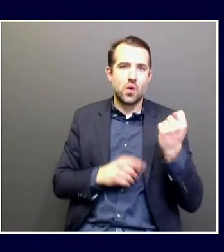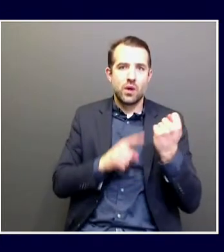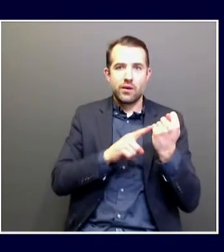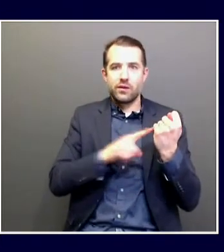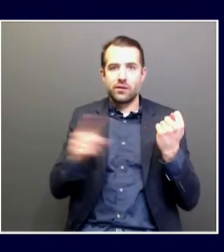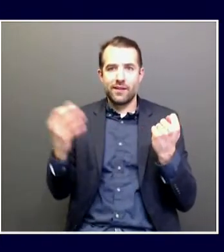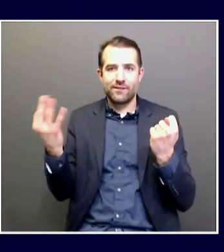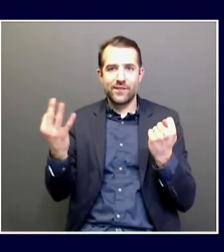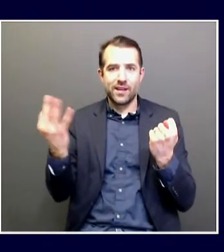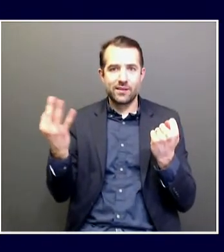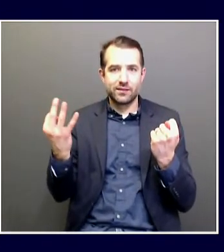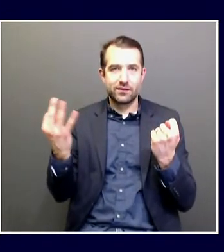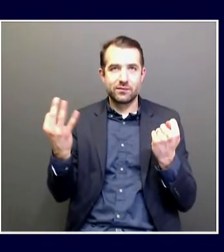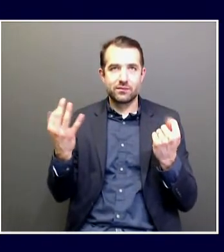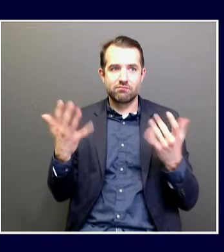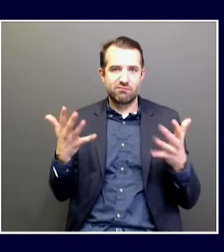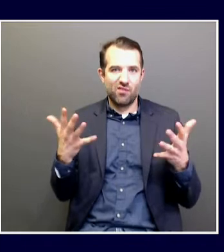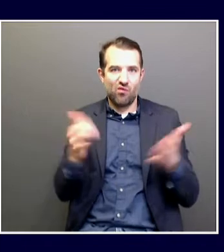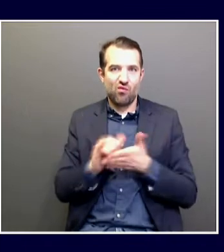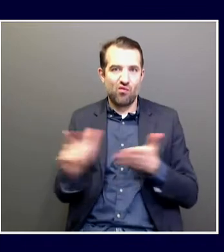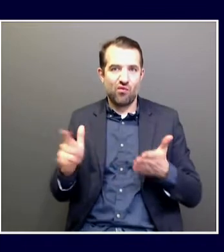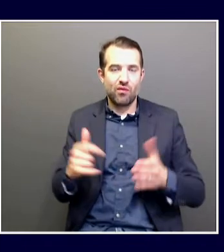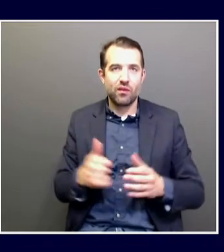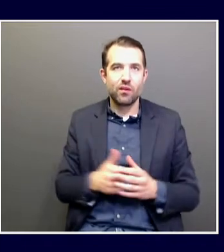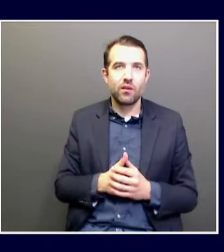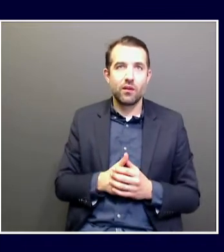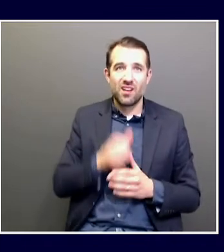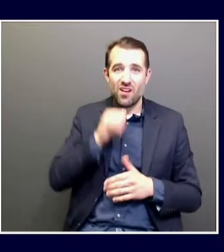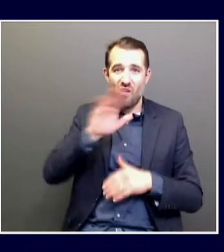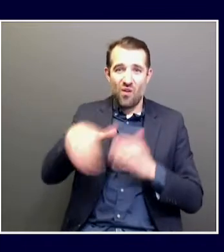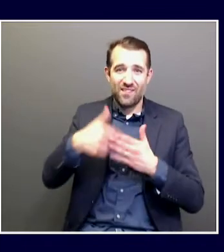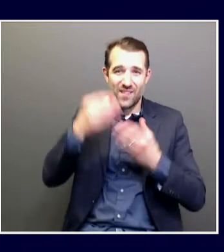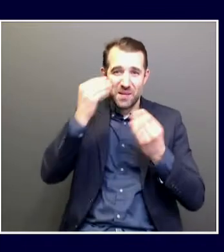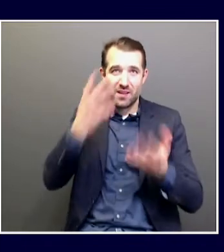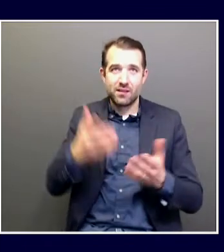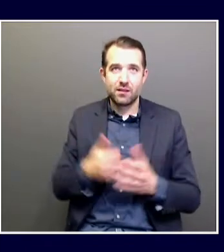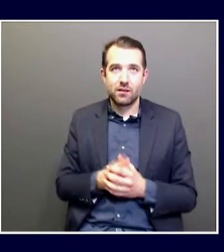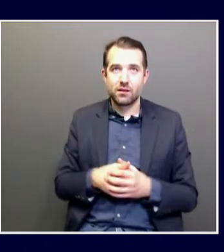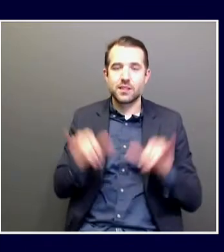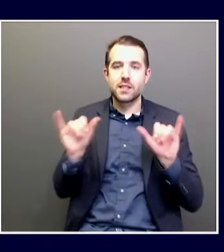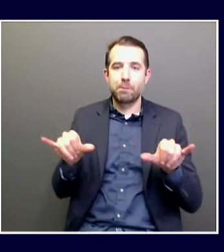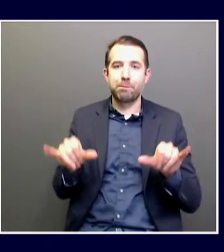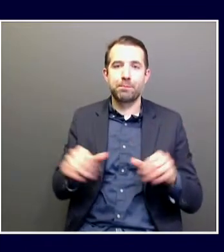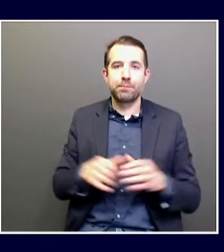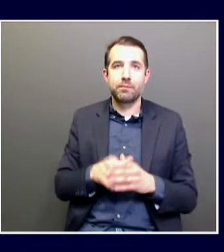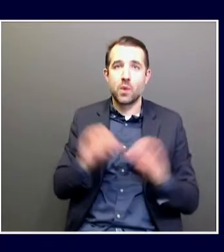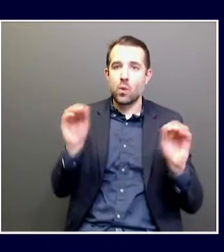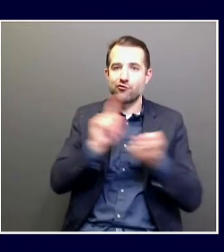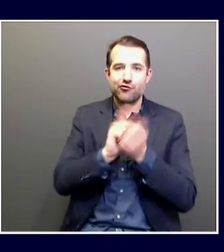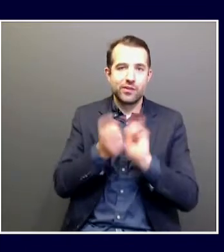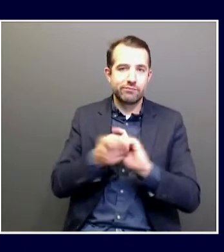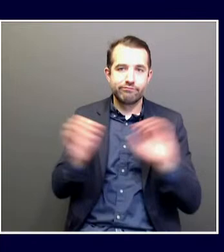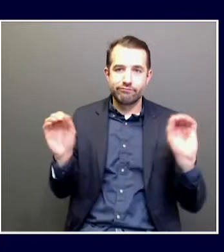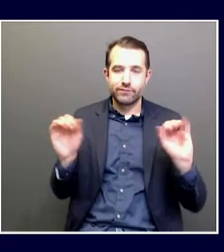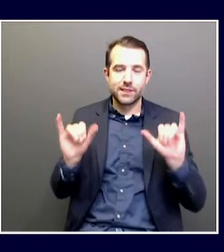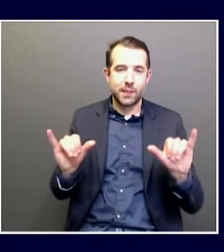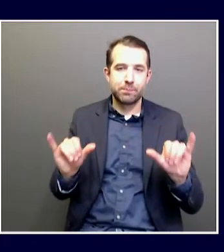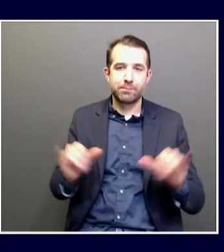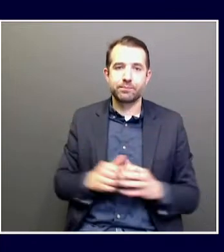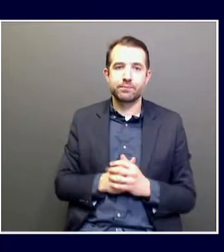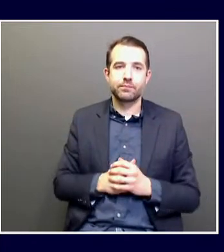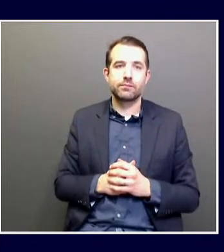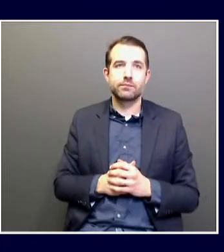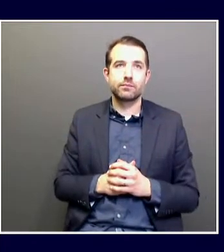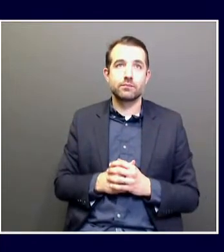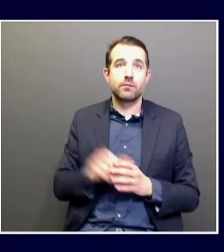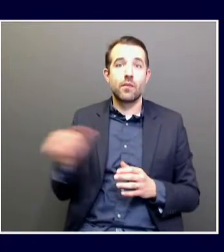investigations on the weekends. And for that, we don't have any intention of changing. The other piece that's really important, David, is that